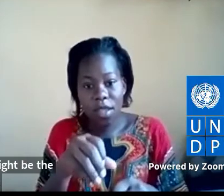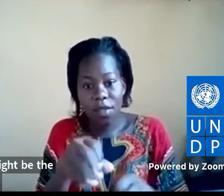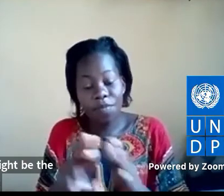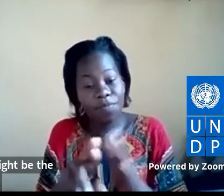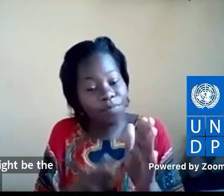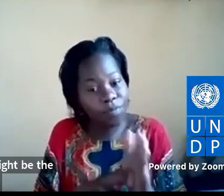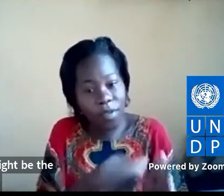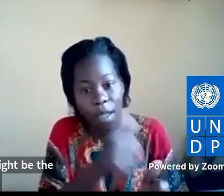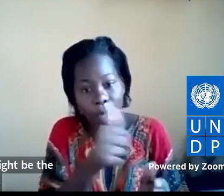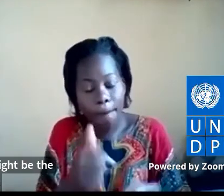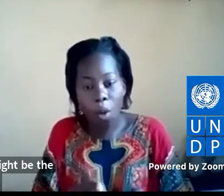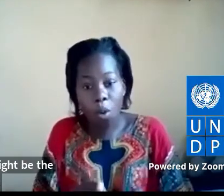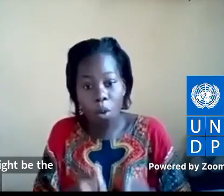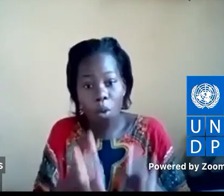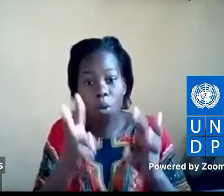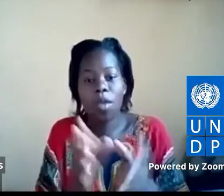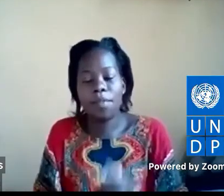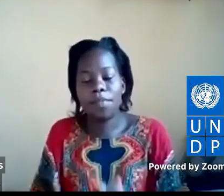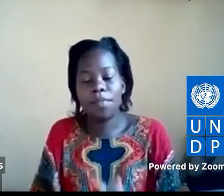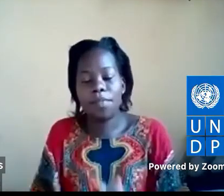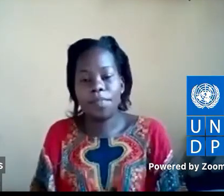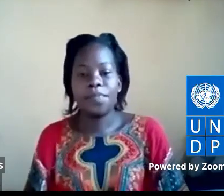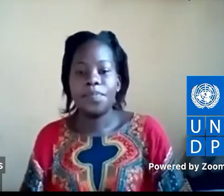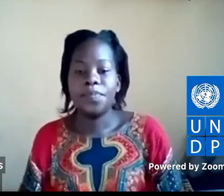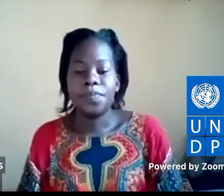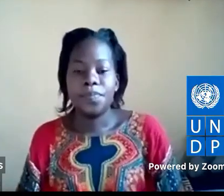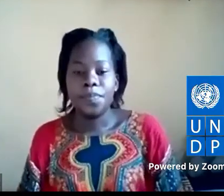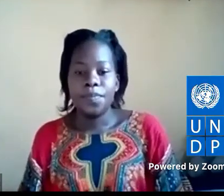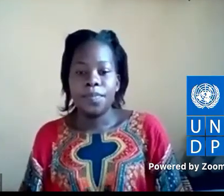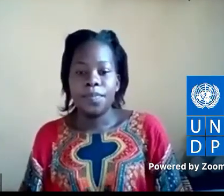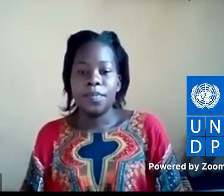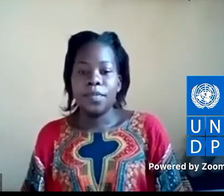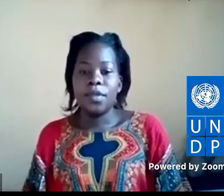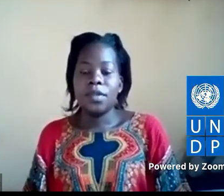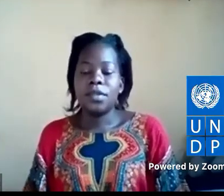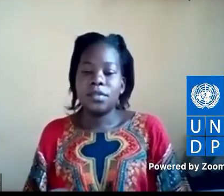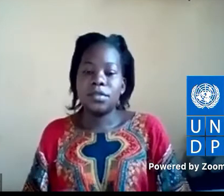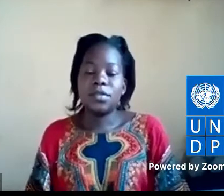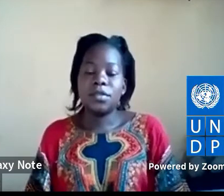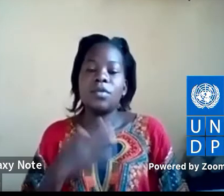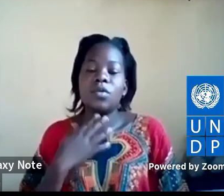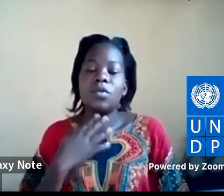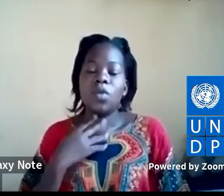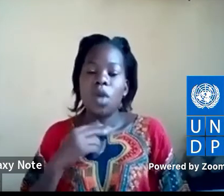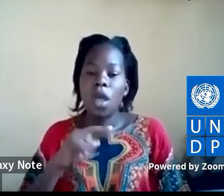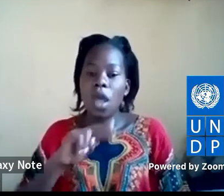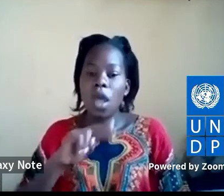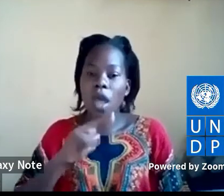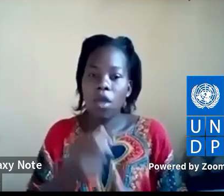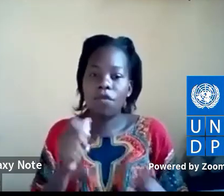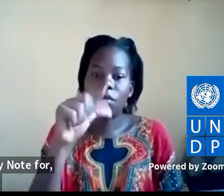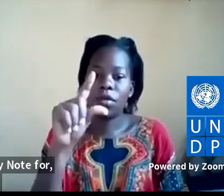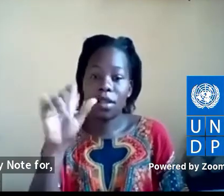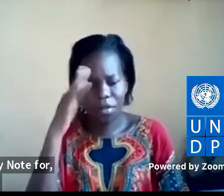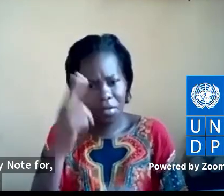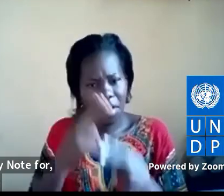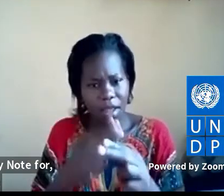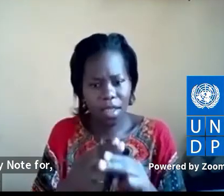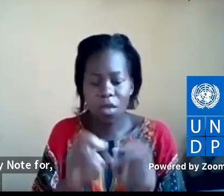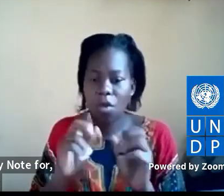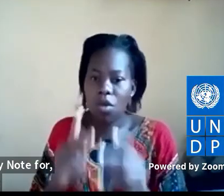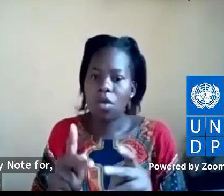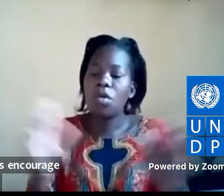all. I was going to respond to this one from Galaxy Note 4. I don't know whose name that is. We always encourage people to use your real names